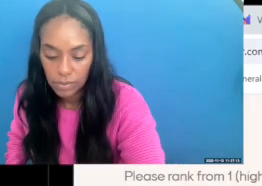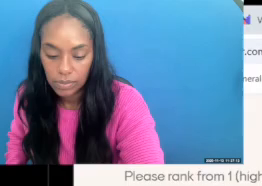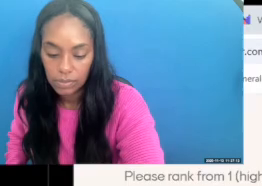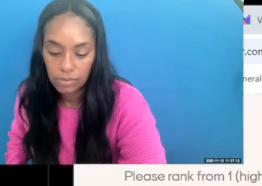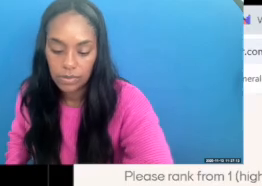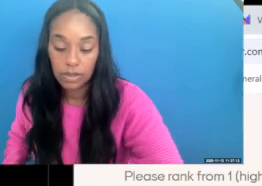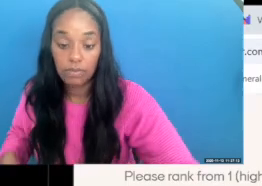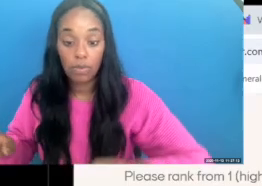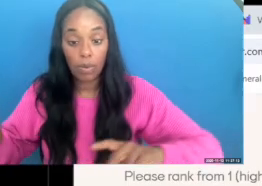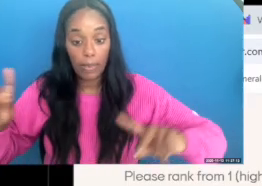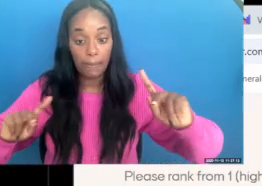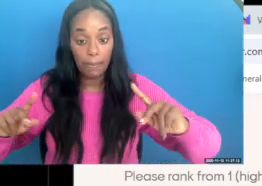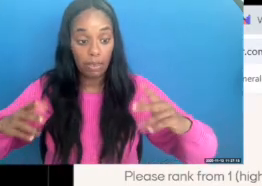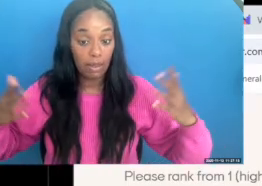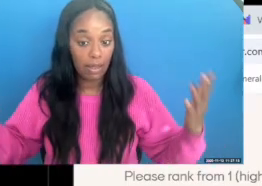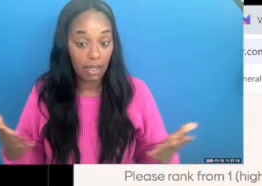Okay.